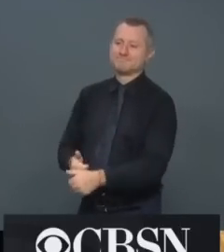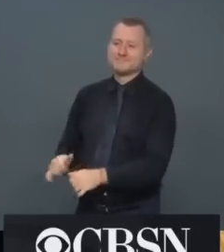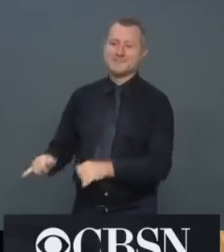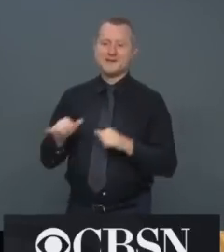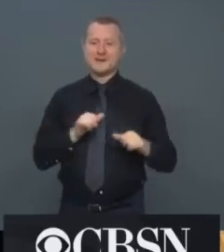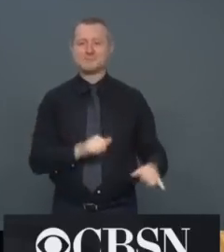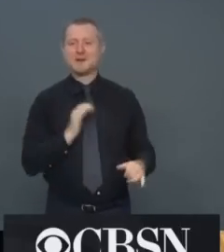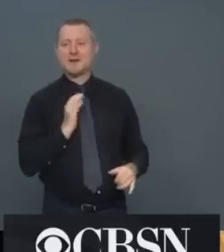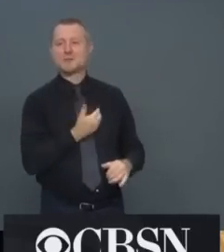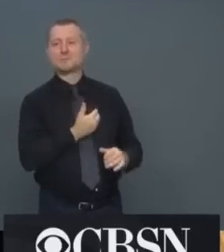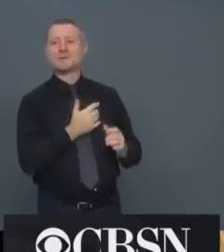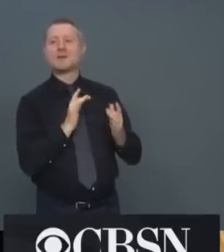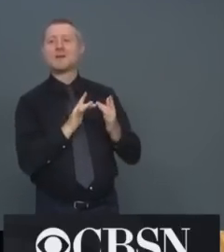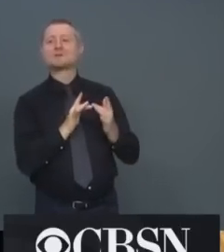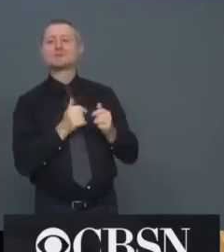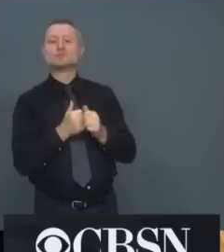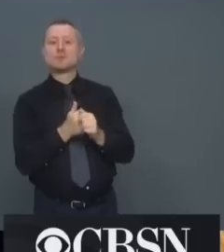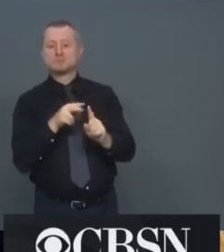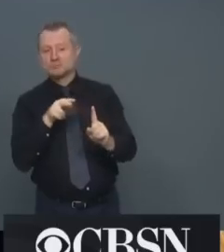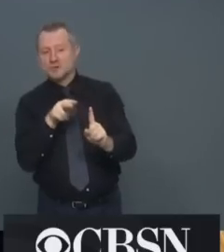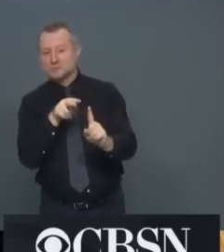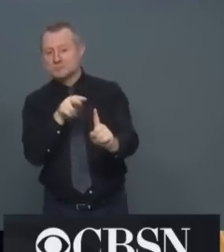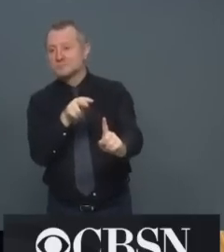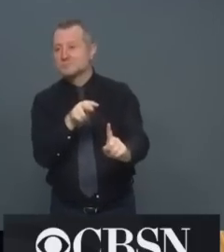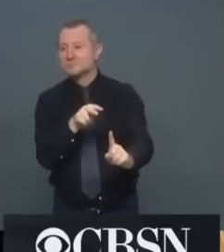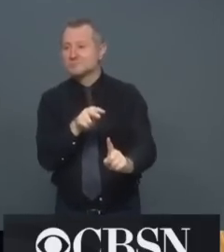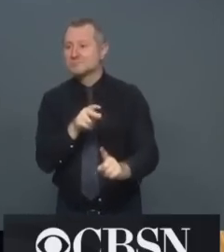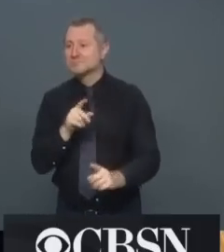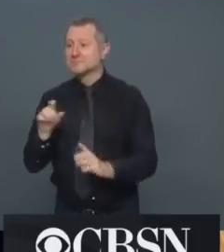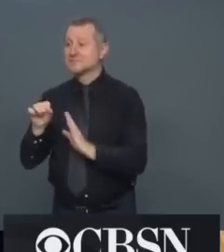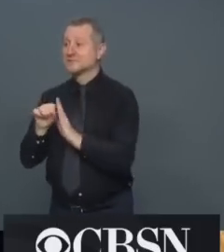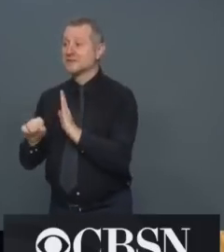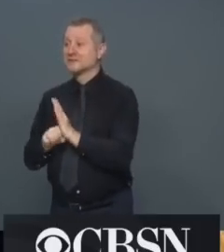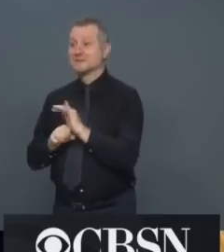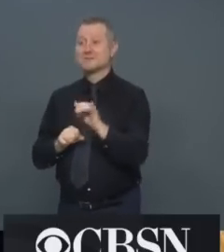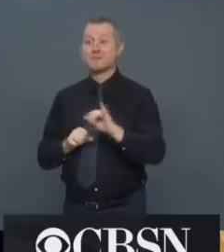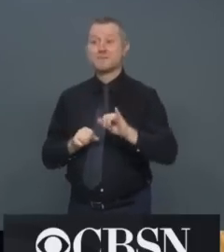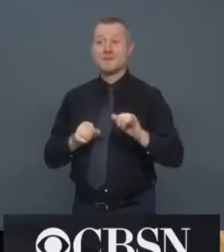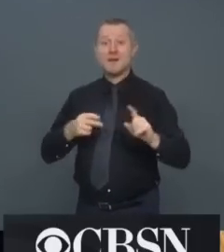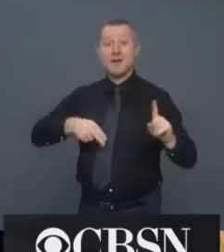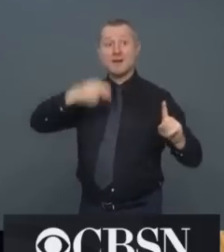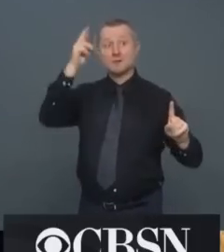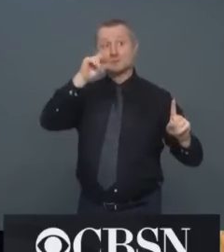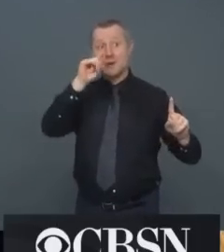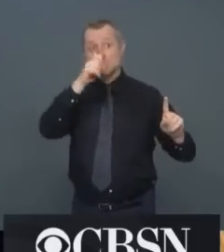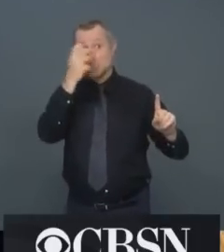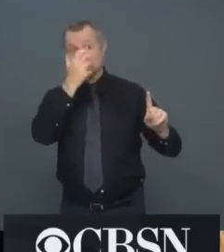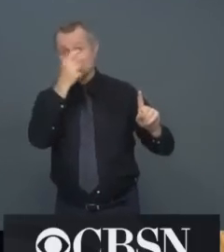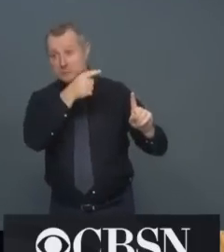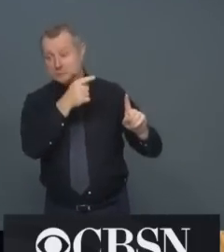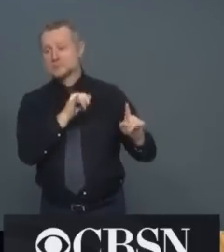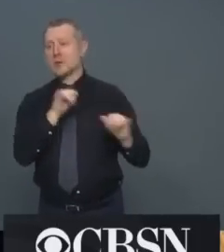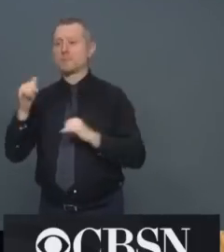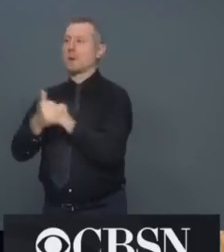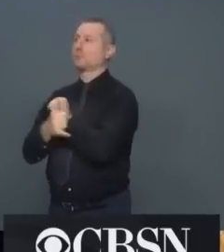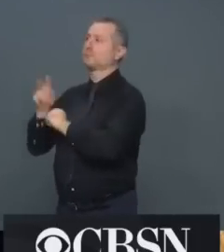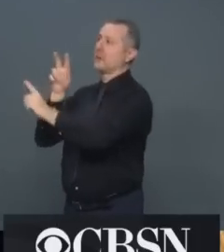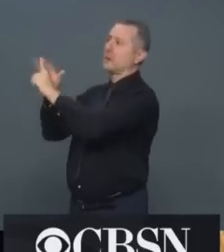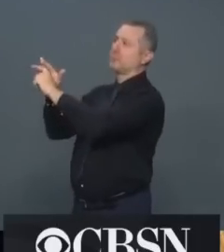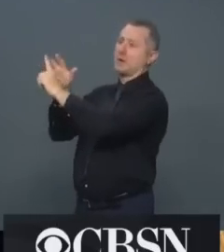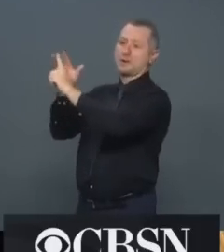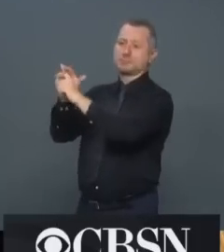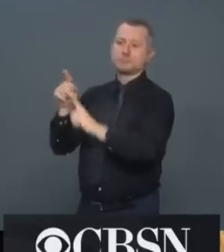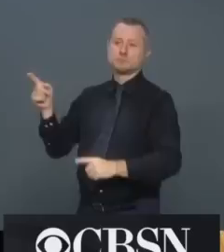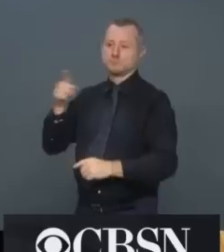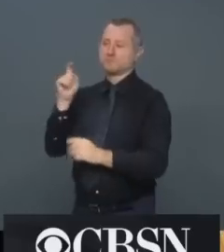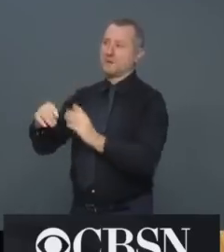contact tracing protocols for states that come in from infected states across the country. So we're going to mandate that you have to fill out the forms